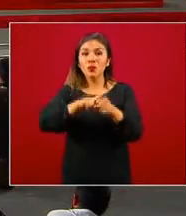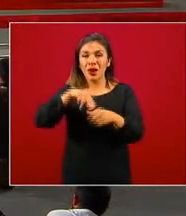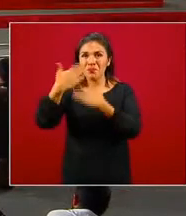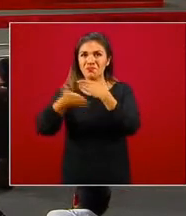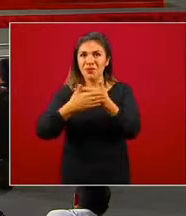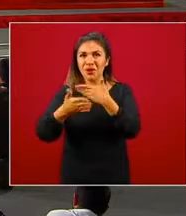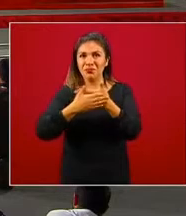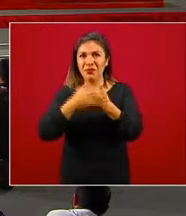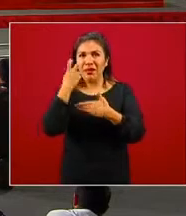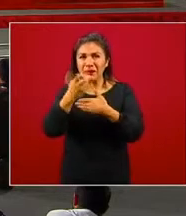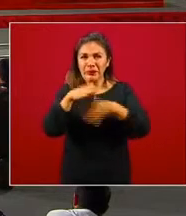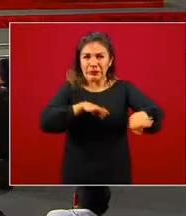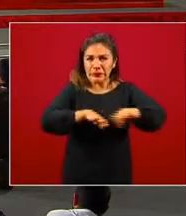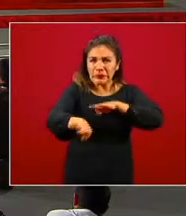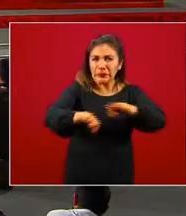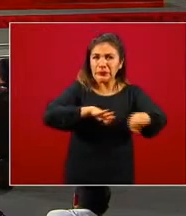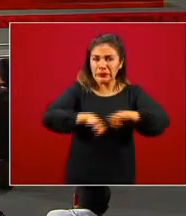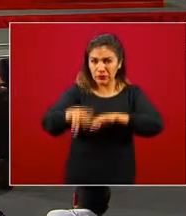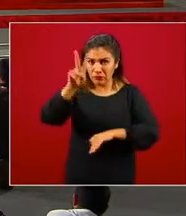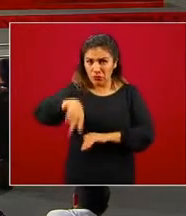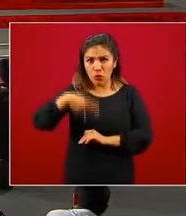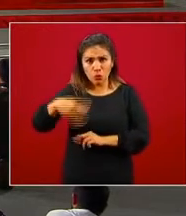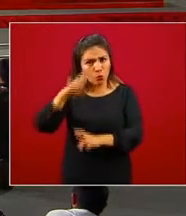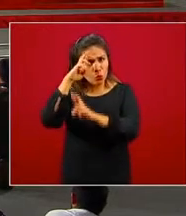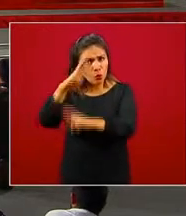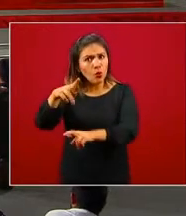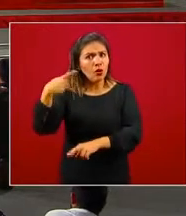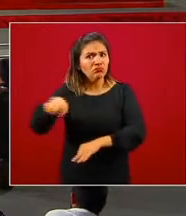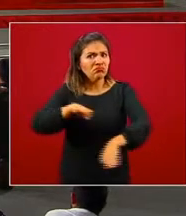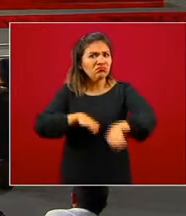are not entitled to coverage. We're still covering them.